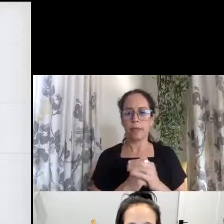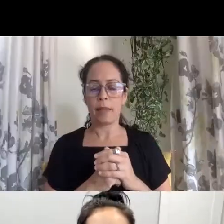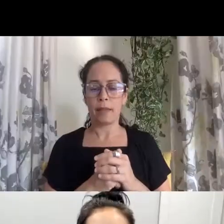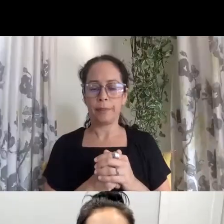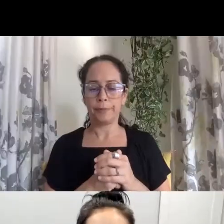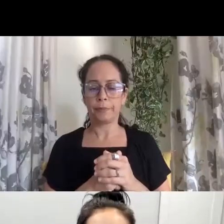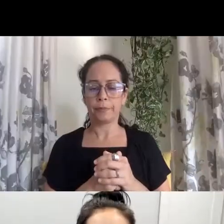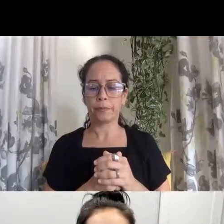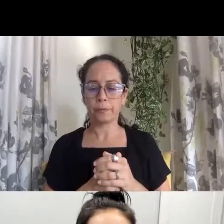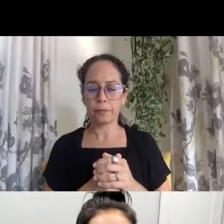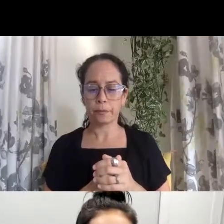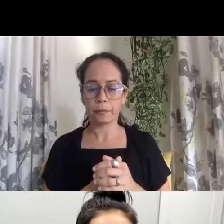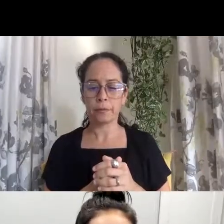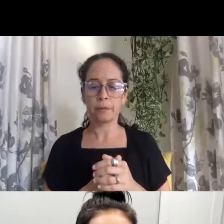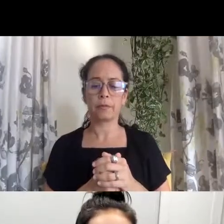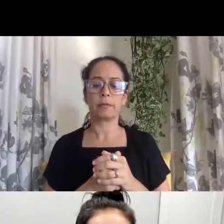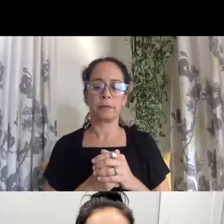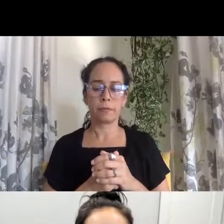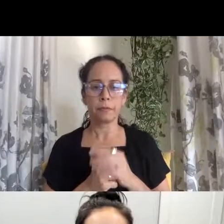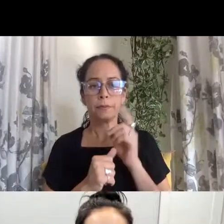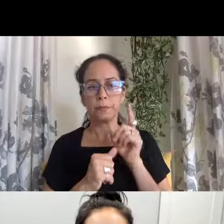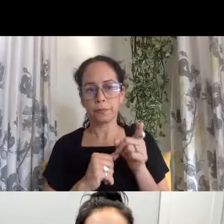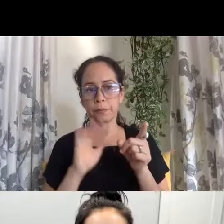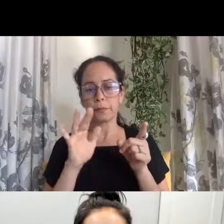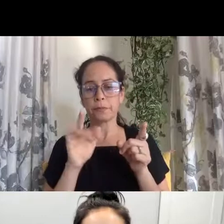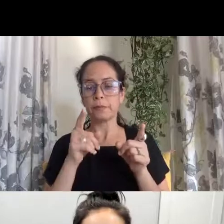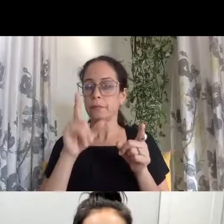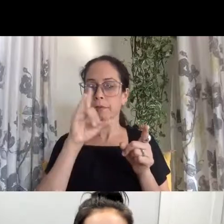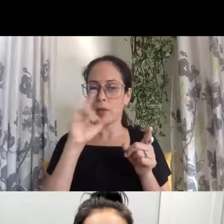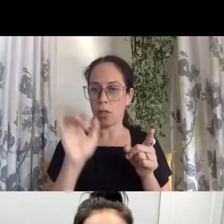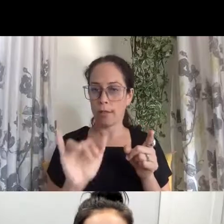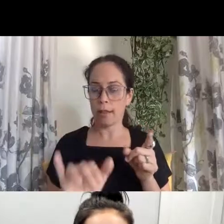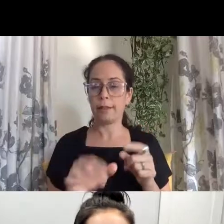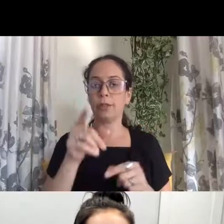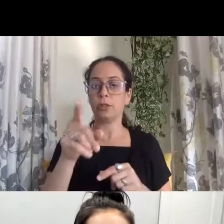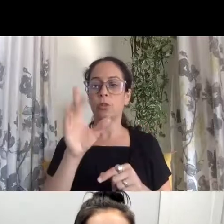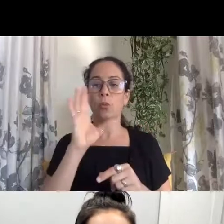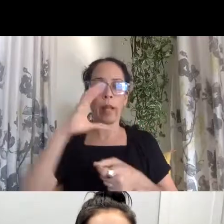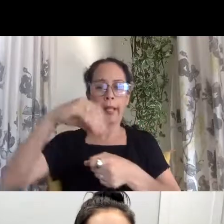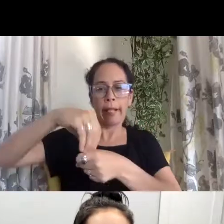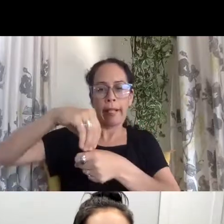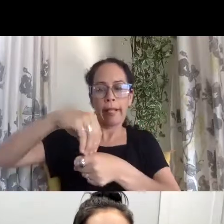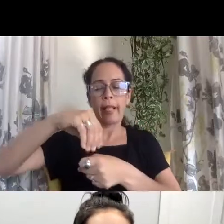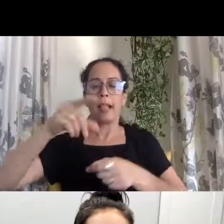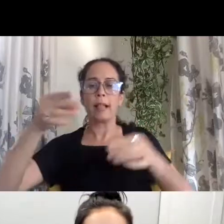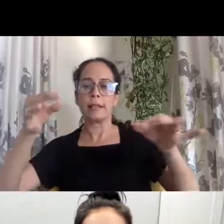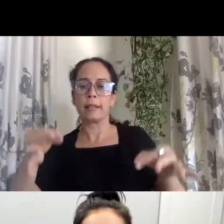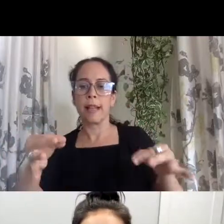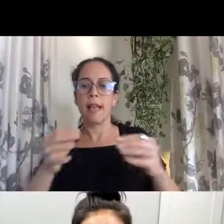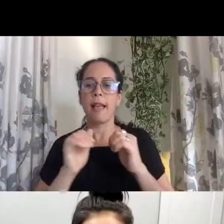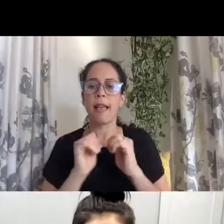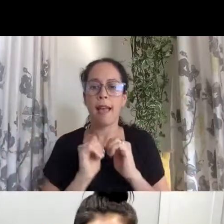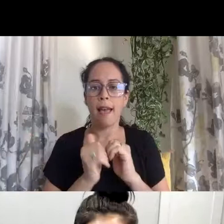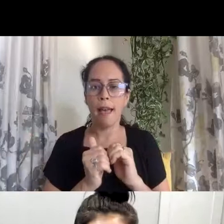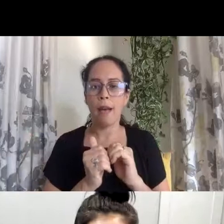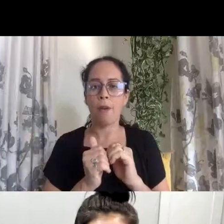What will happen is that you will be deciding internally how to